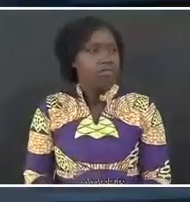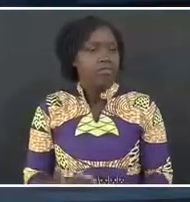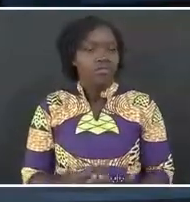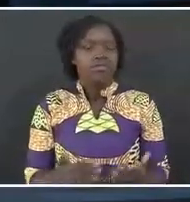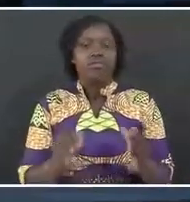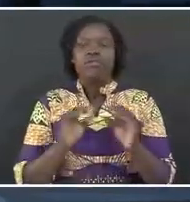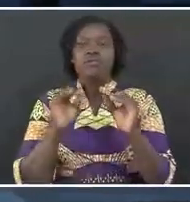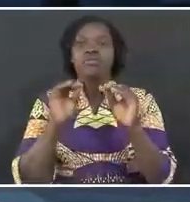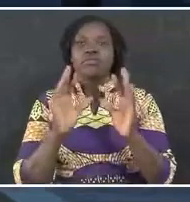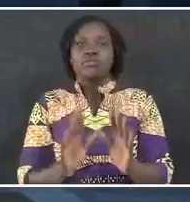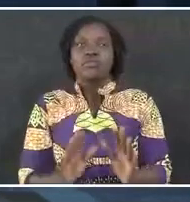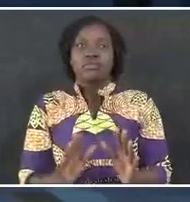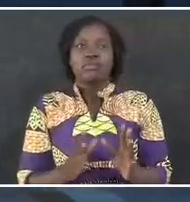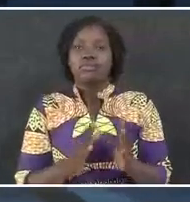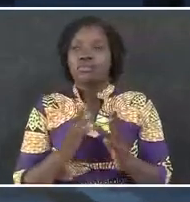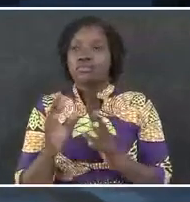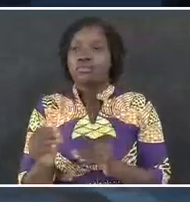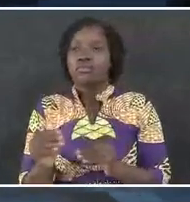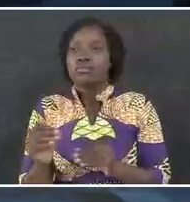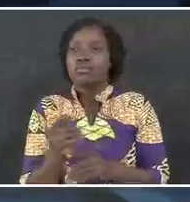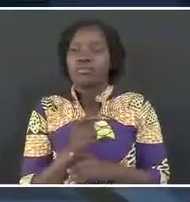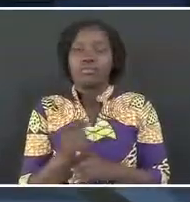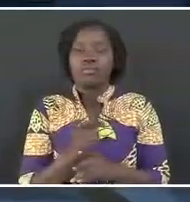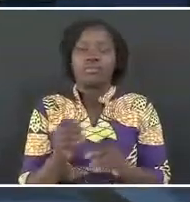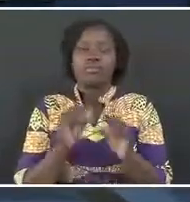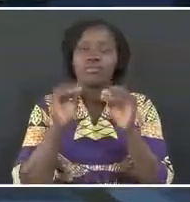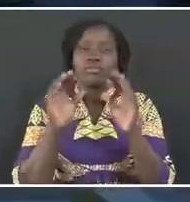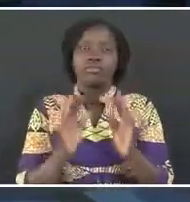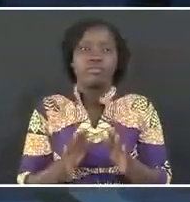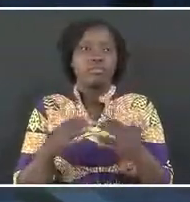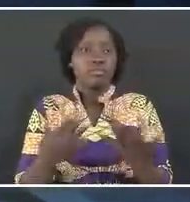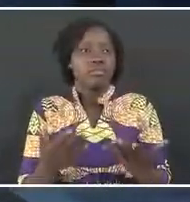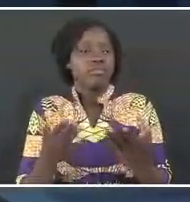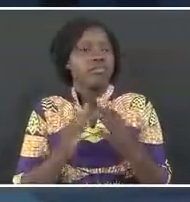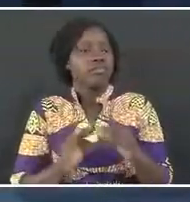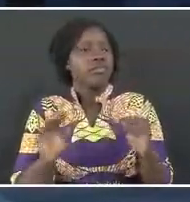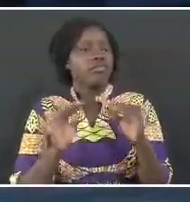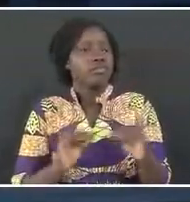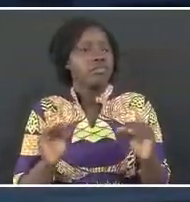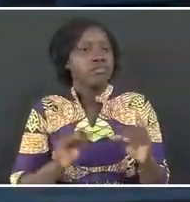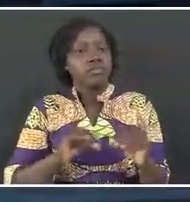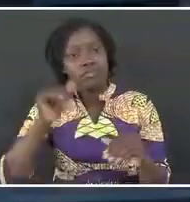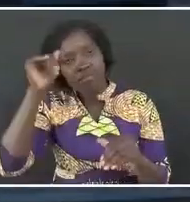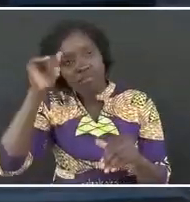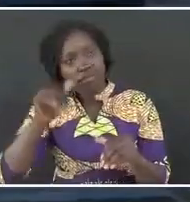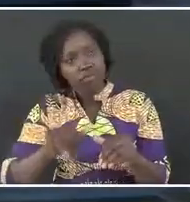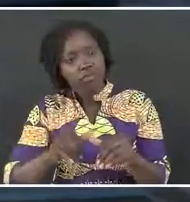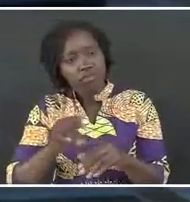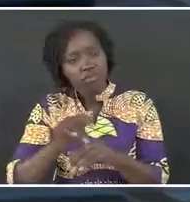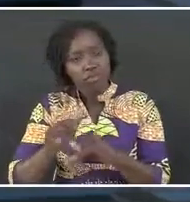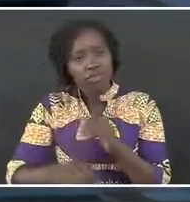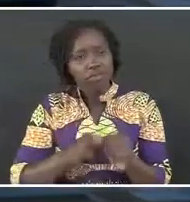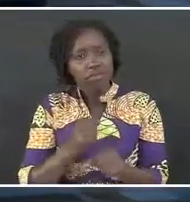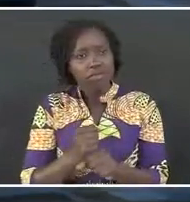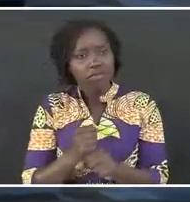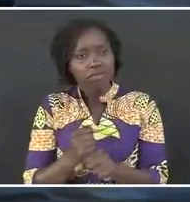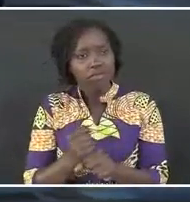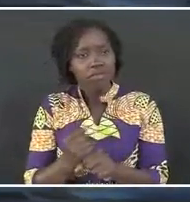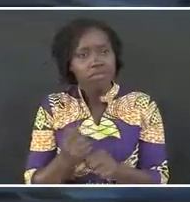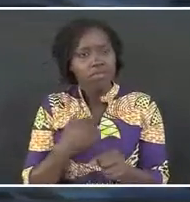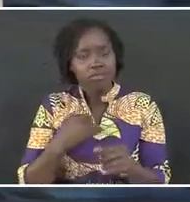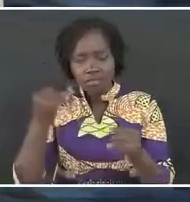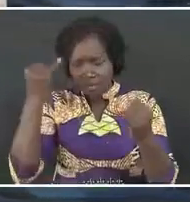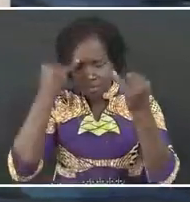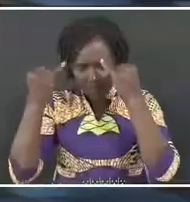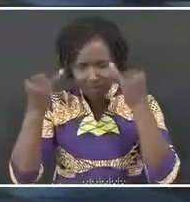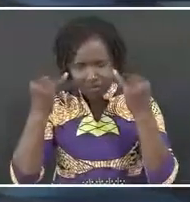Children's teachers, can you go there and train teachers on how to teach? I remember early this year, we came up with an